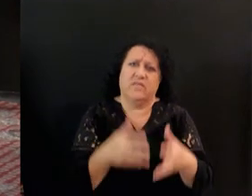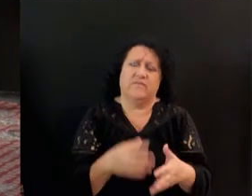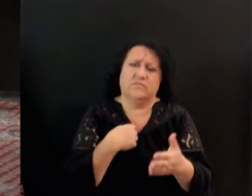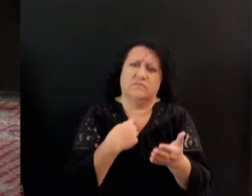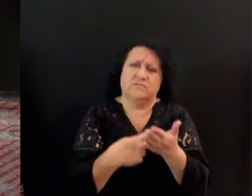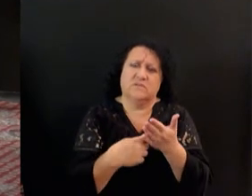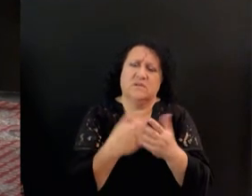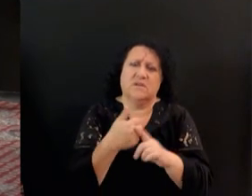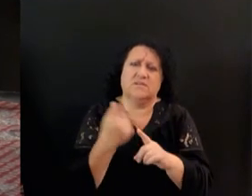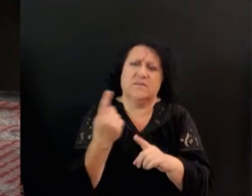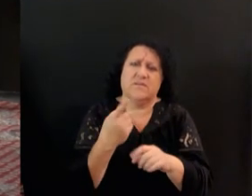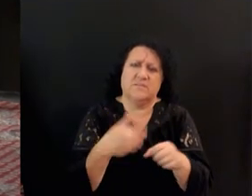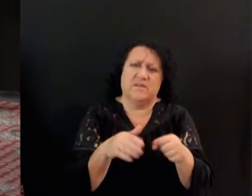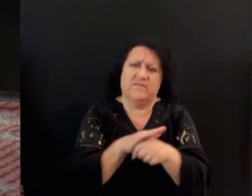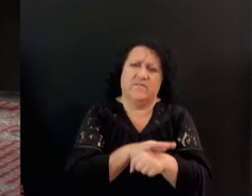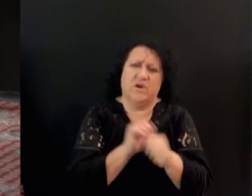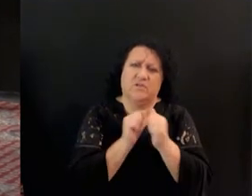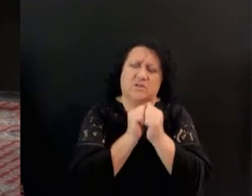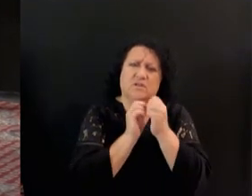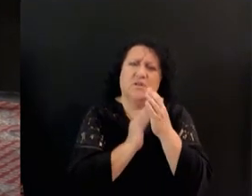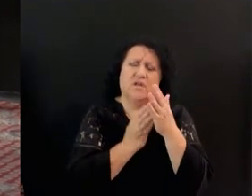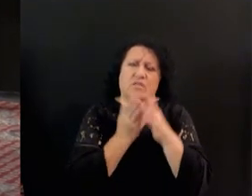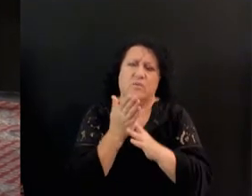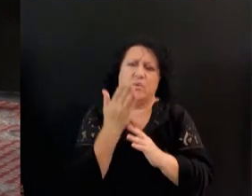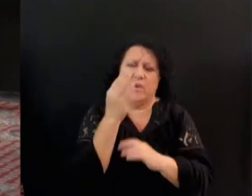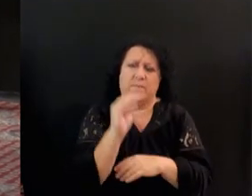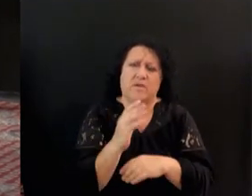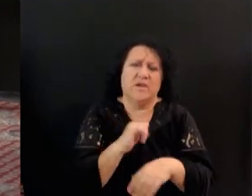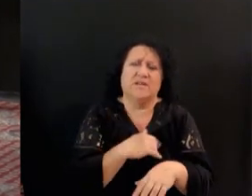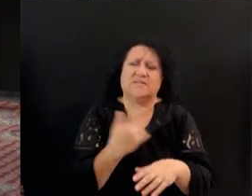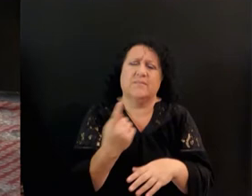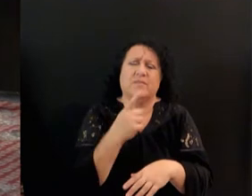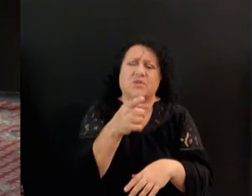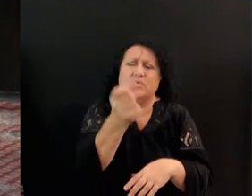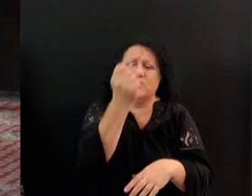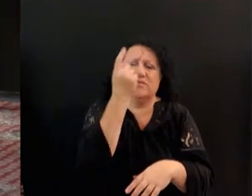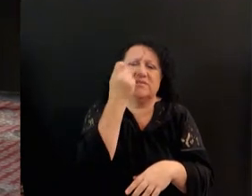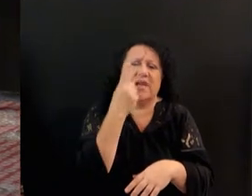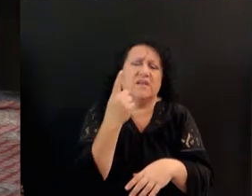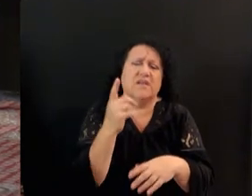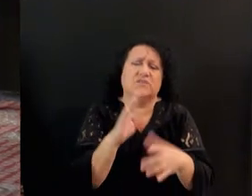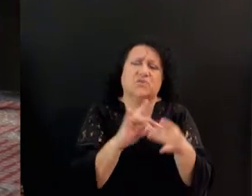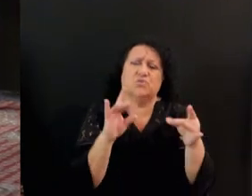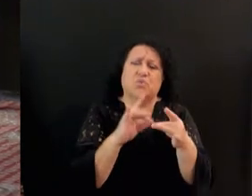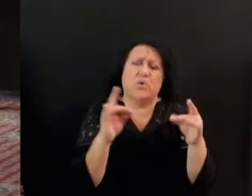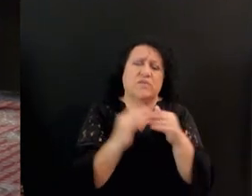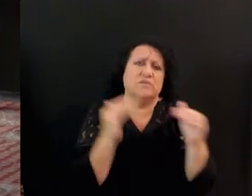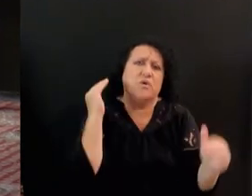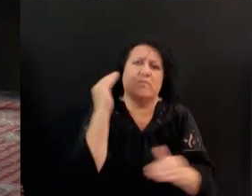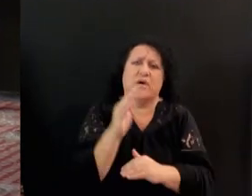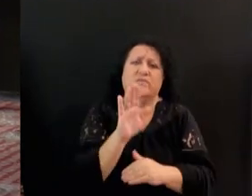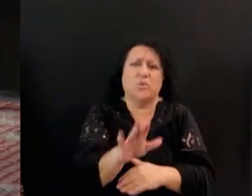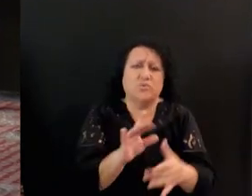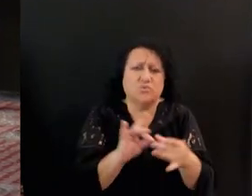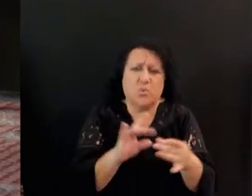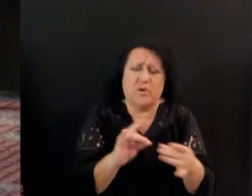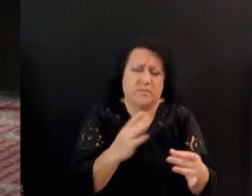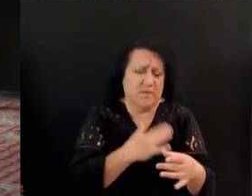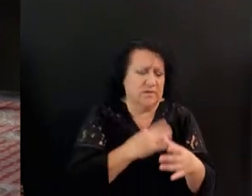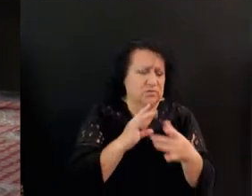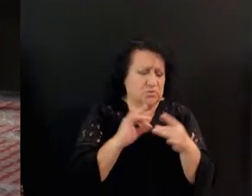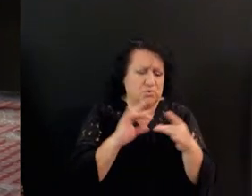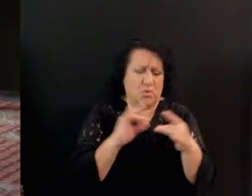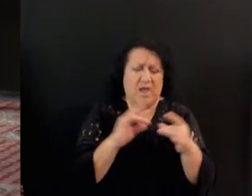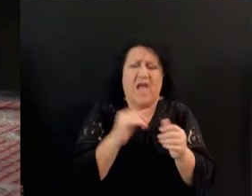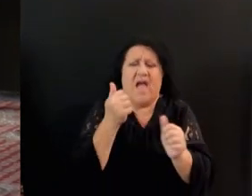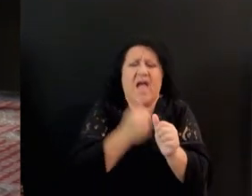in a way that's meant to be understood as such a broader story than just yours and mine. That's the beauty of God. He is so concerned with every single hair on